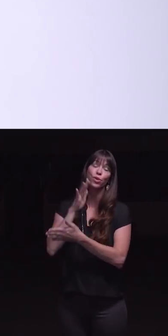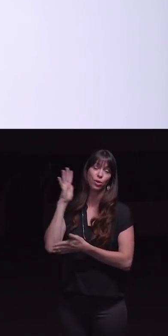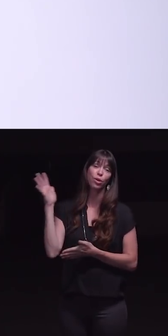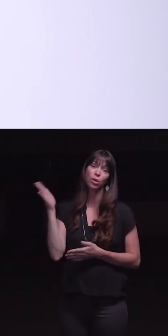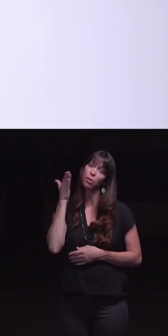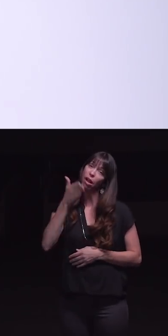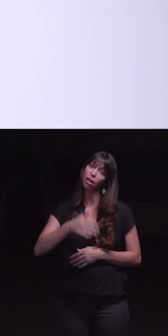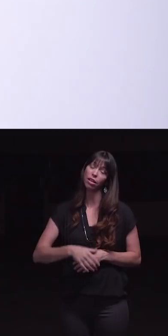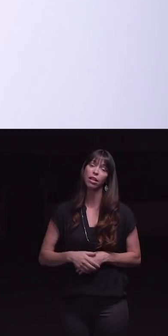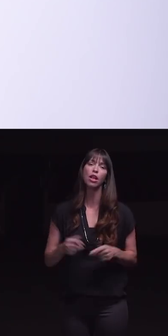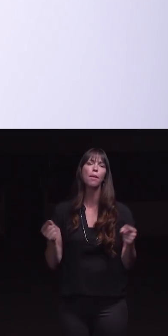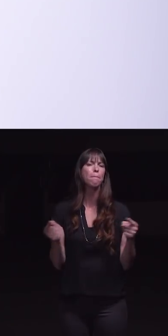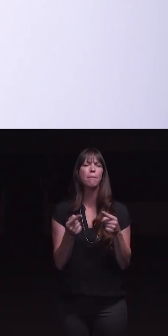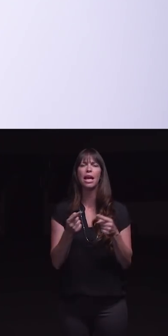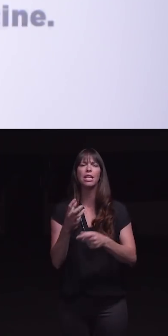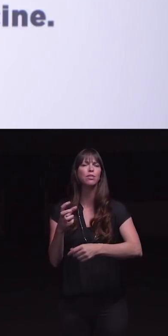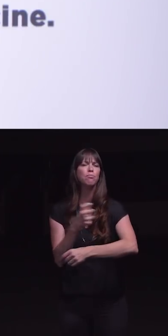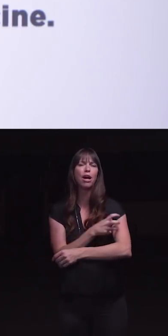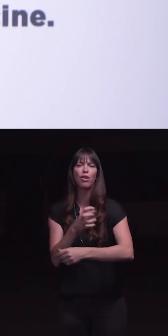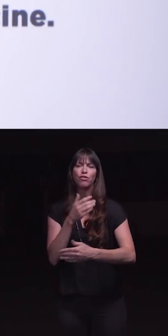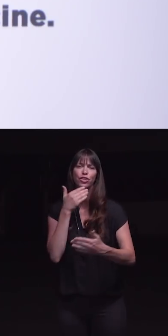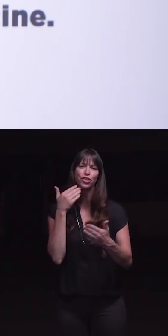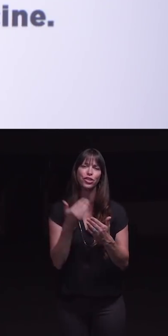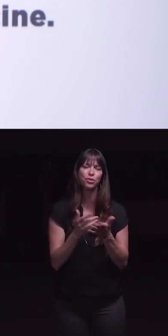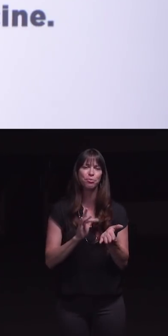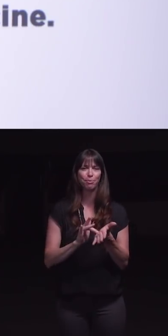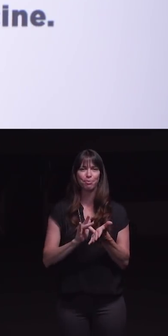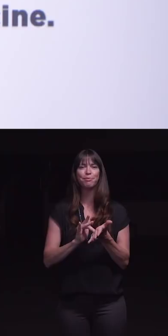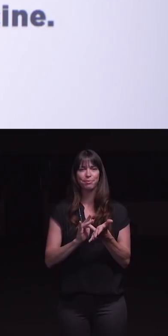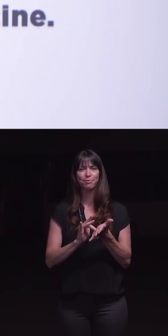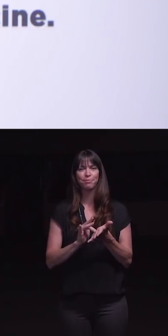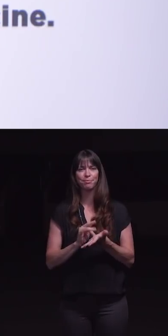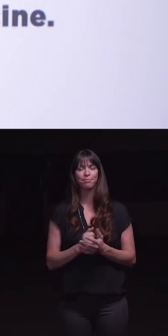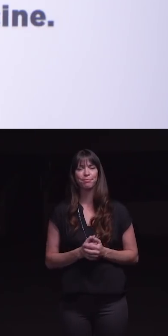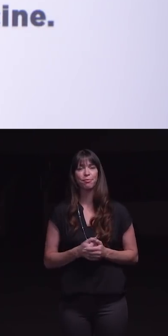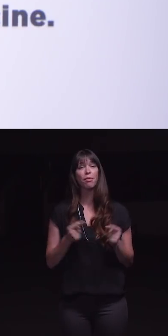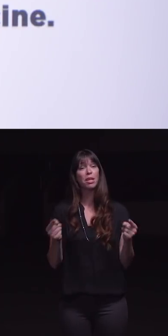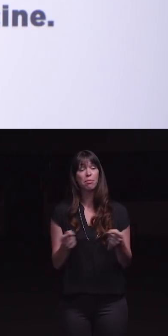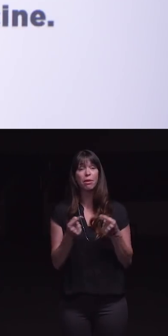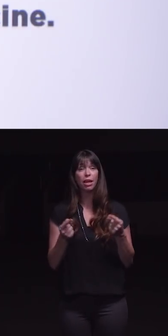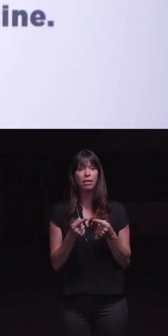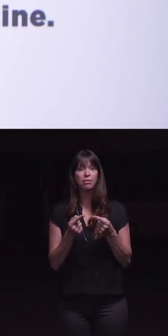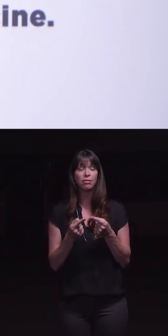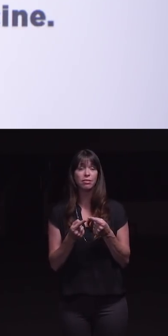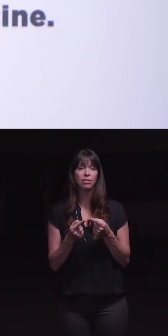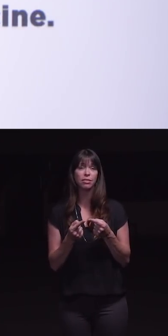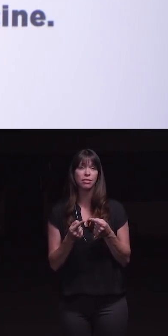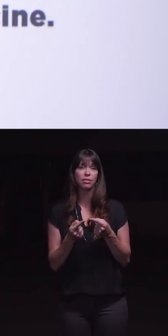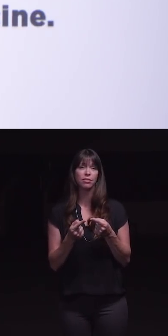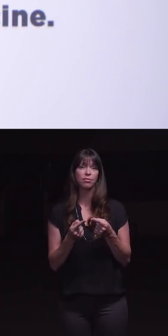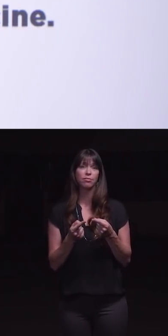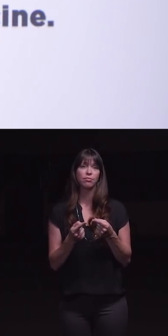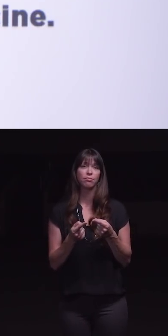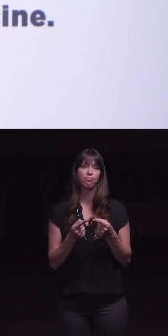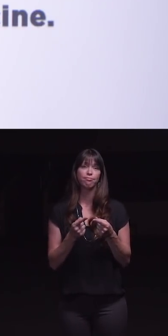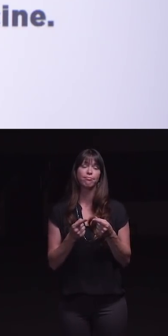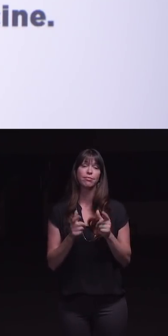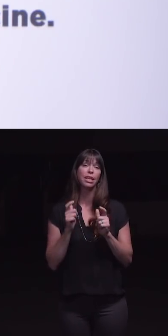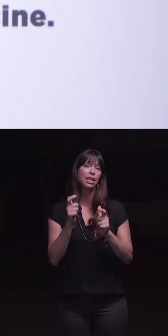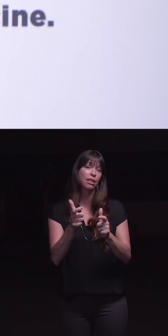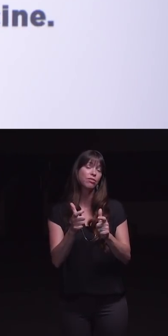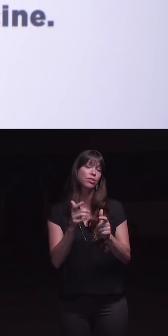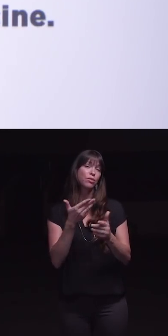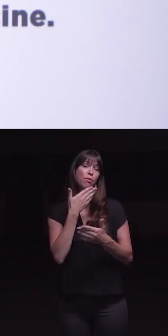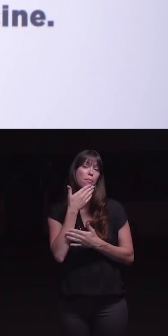pain is powerful good medicine. Pain is what